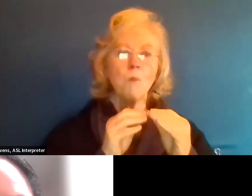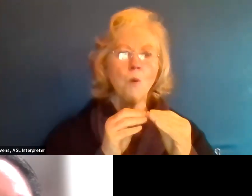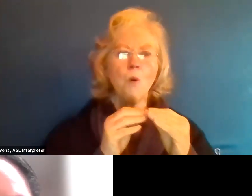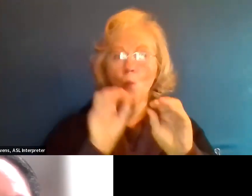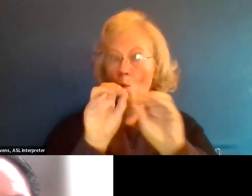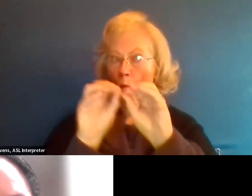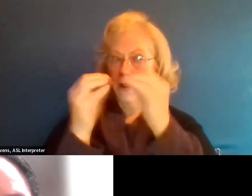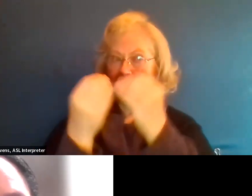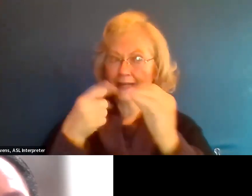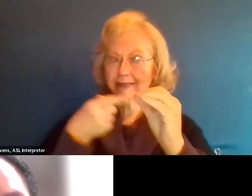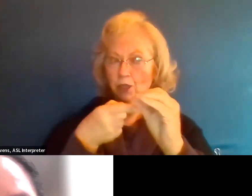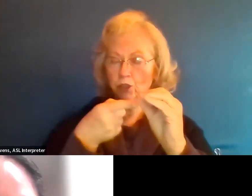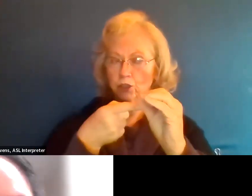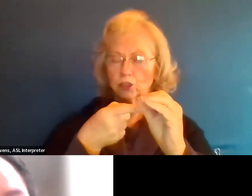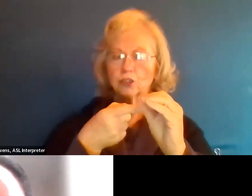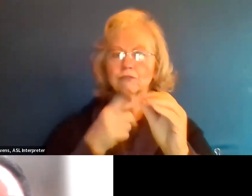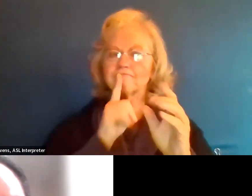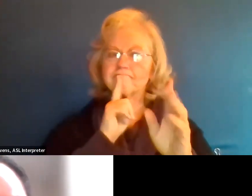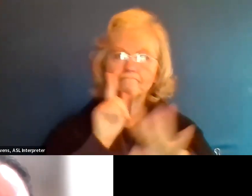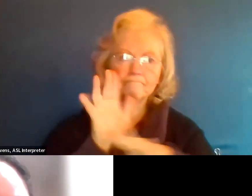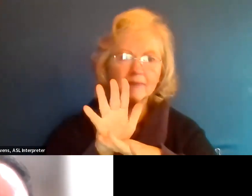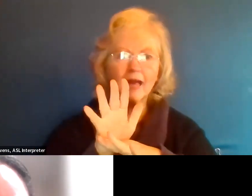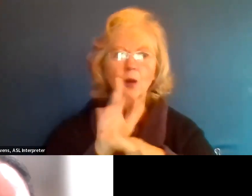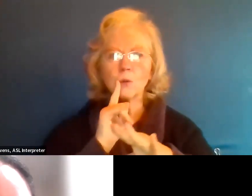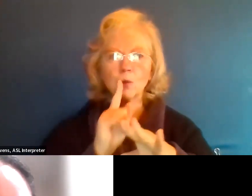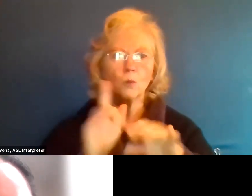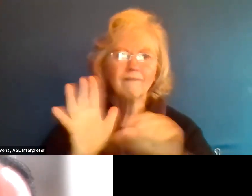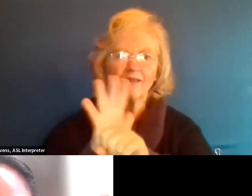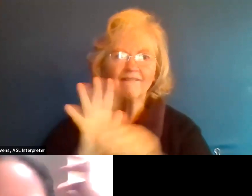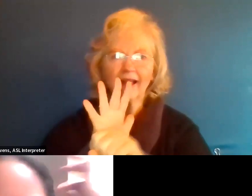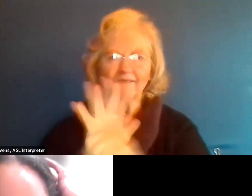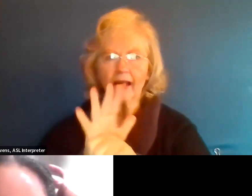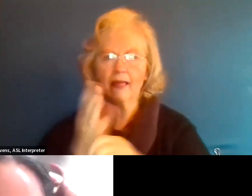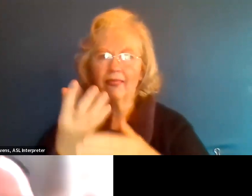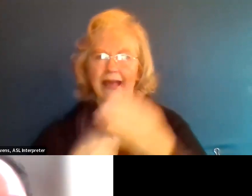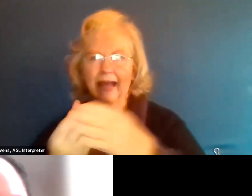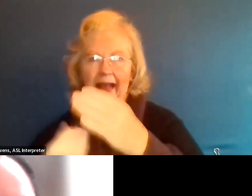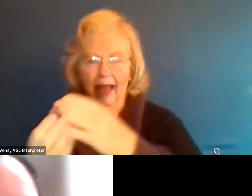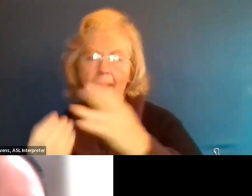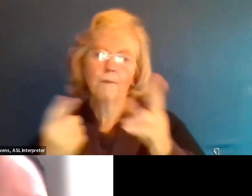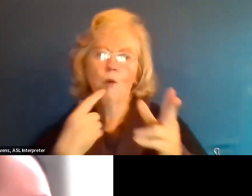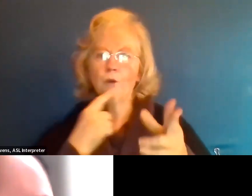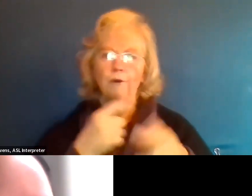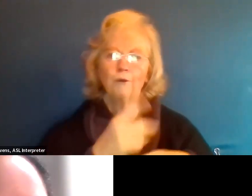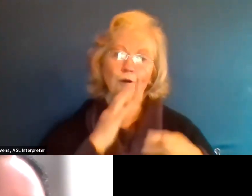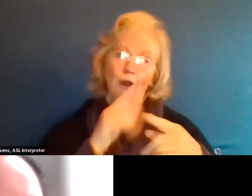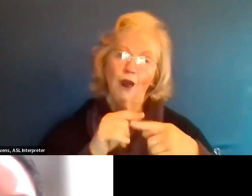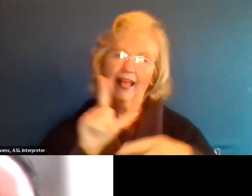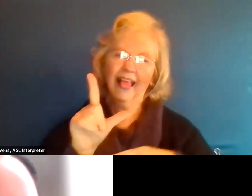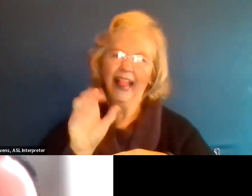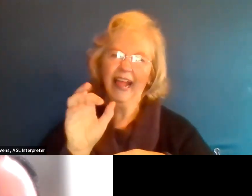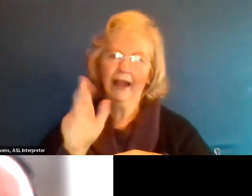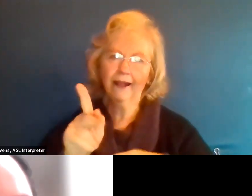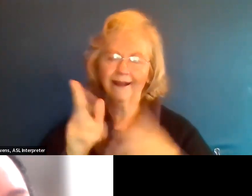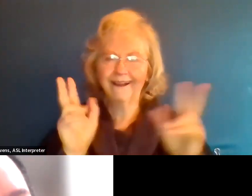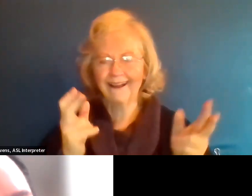organizations that are dedicated to filling these holes, these leaks, or if you call them, I don't know why that's kind of filling, that's